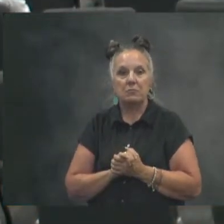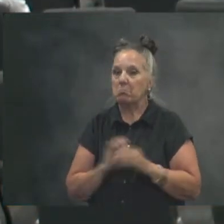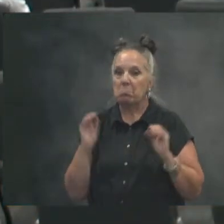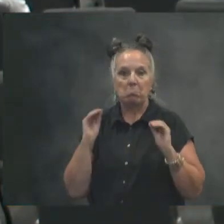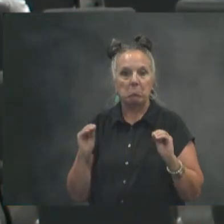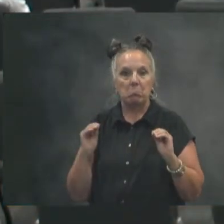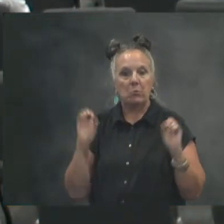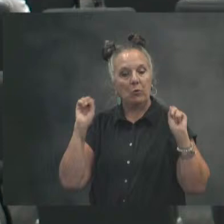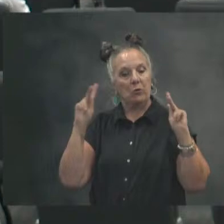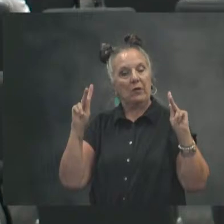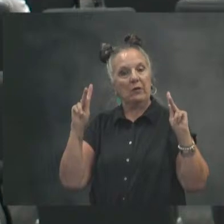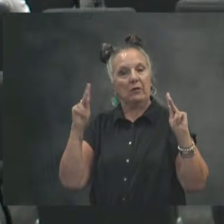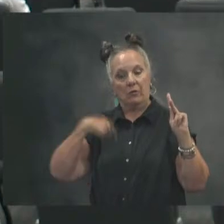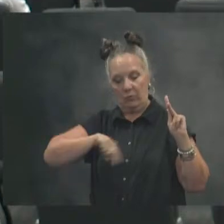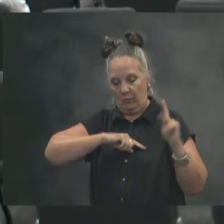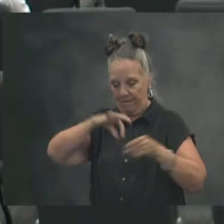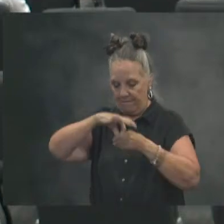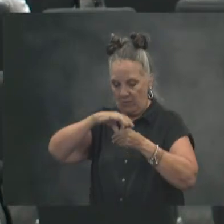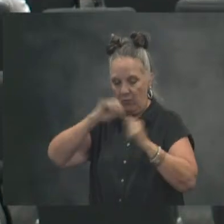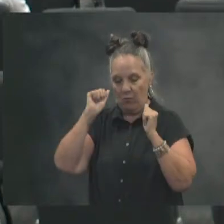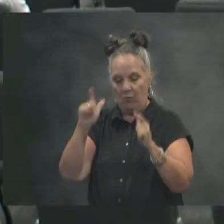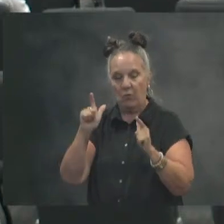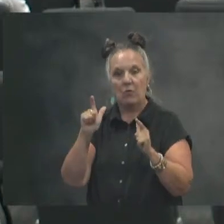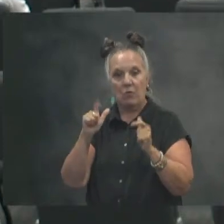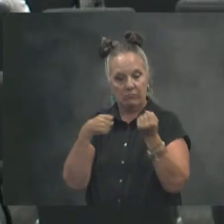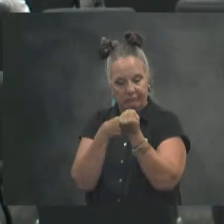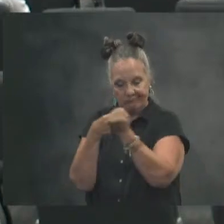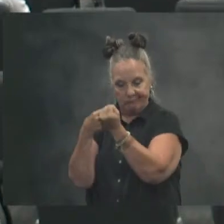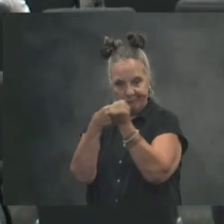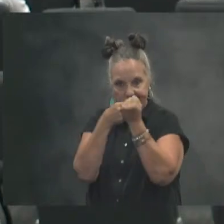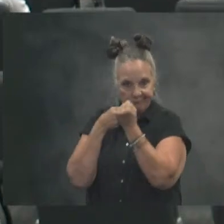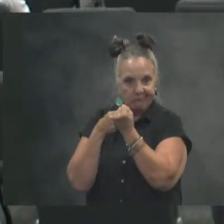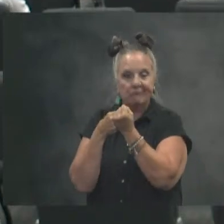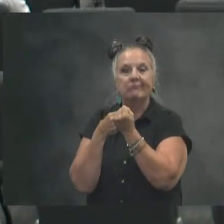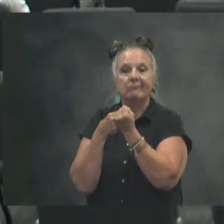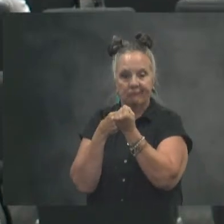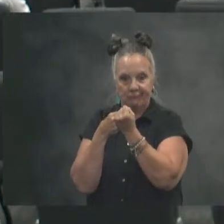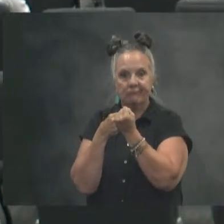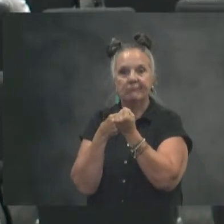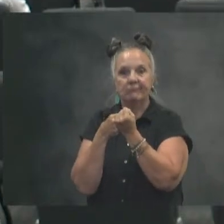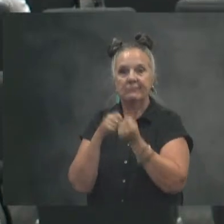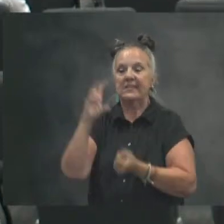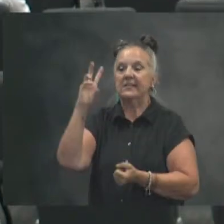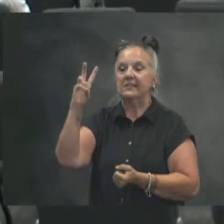No? Okay, we'll move to the vote. All those in favor of approval? All right, we have